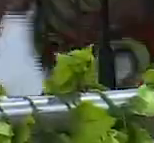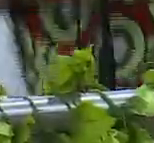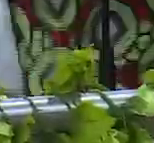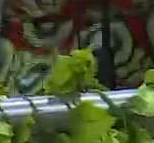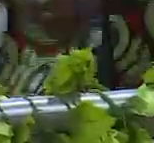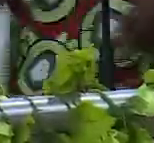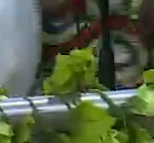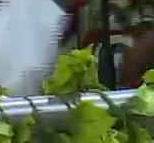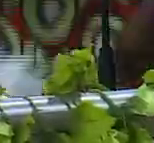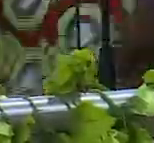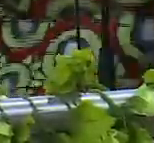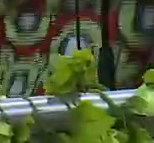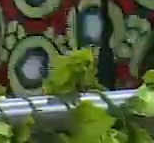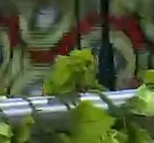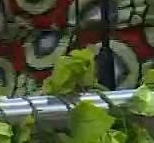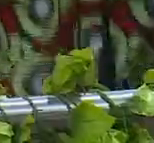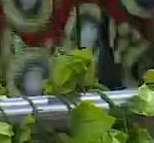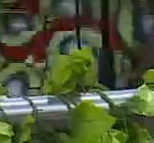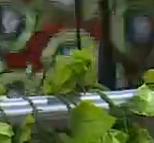GL